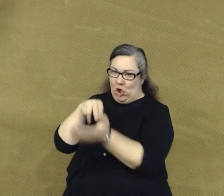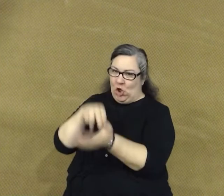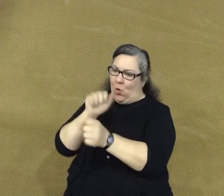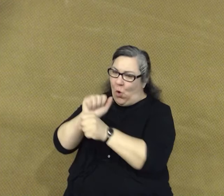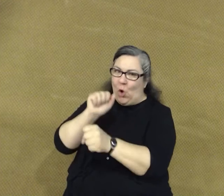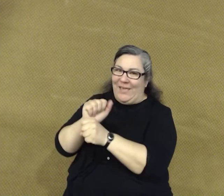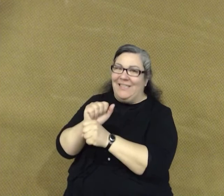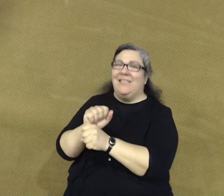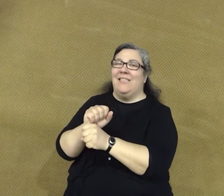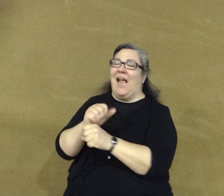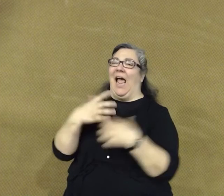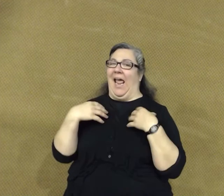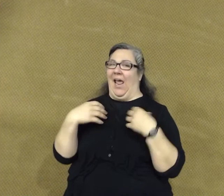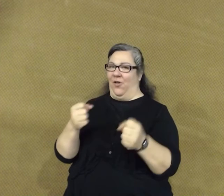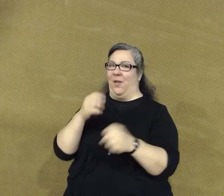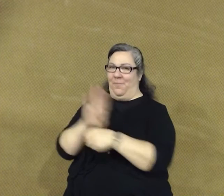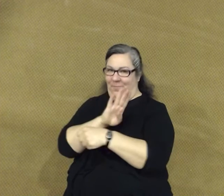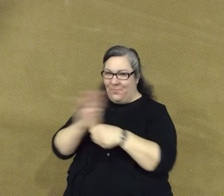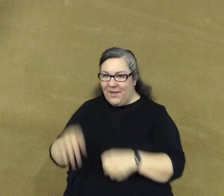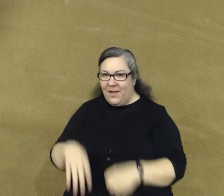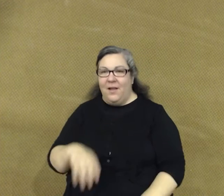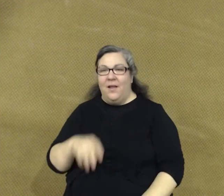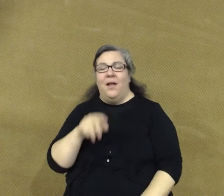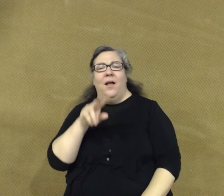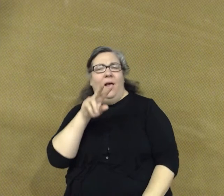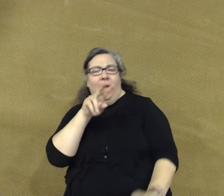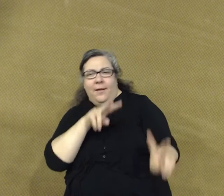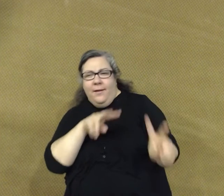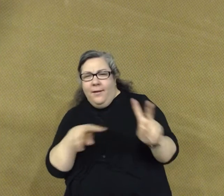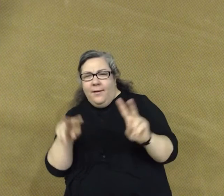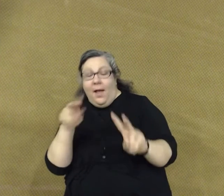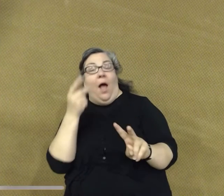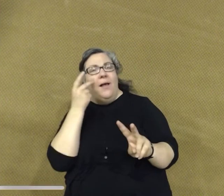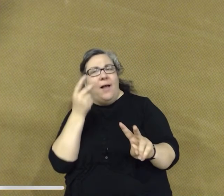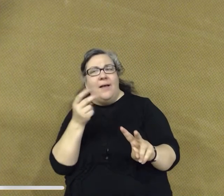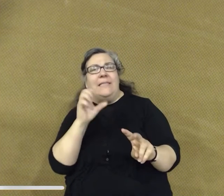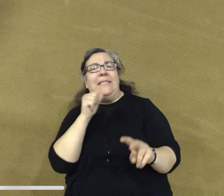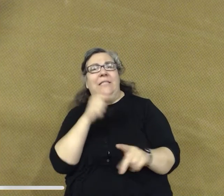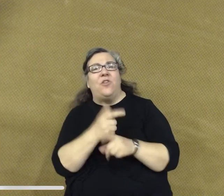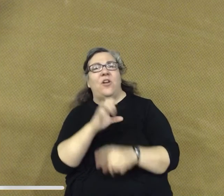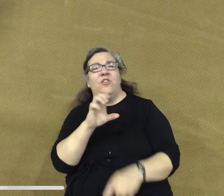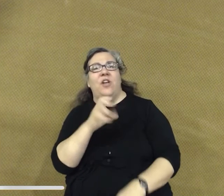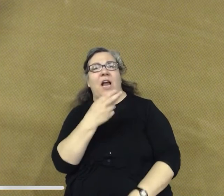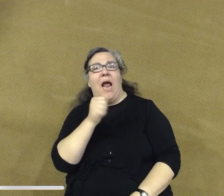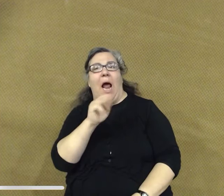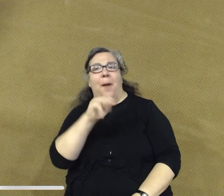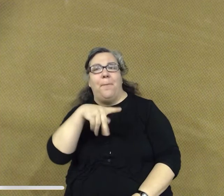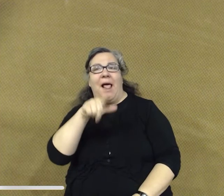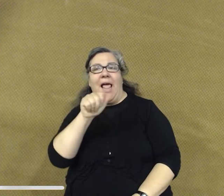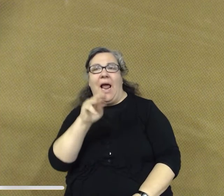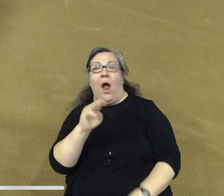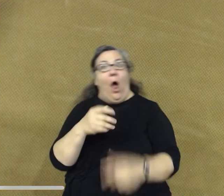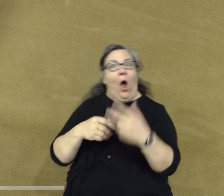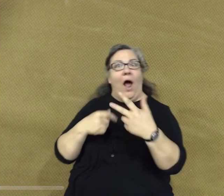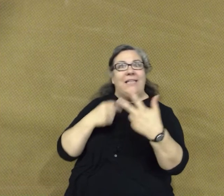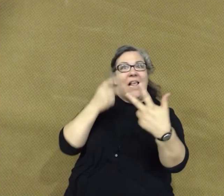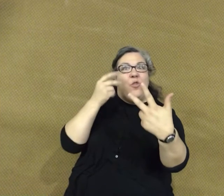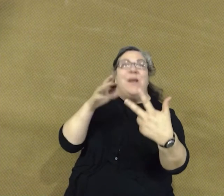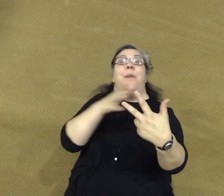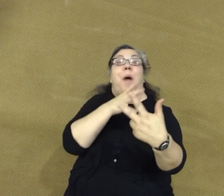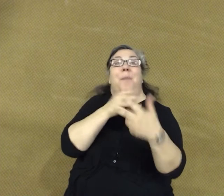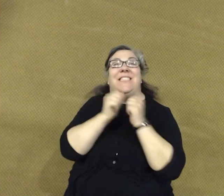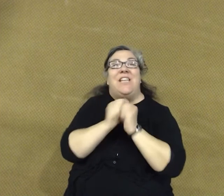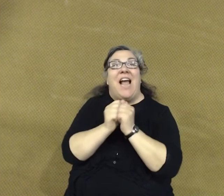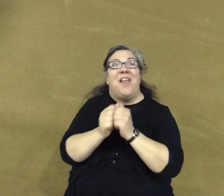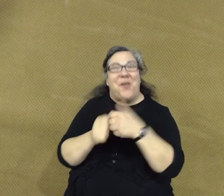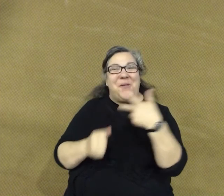I'm looking. Amen. I think I saw Sister Champlain. Oh, there's three mamas together. Look at the Horton mamas